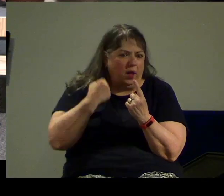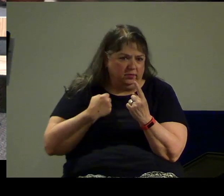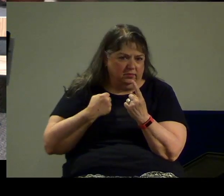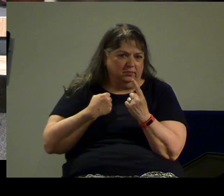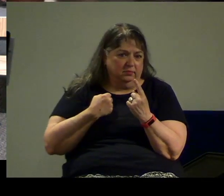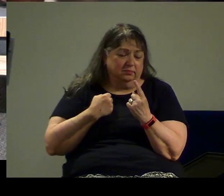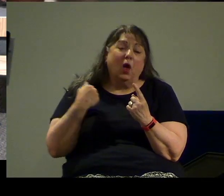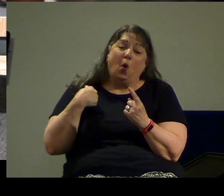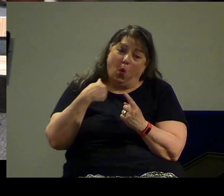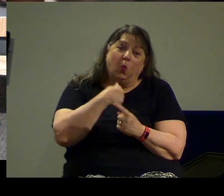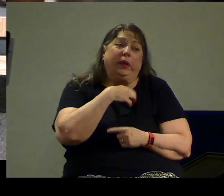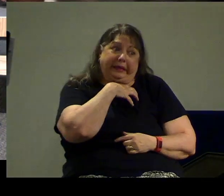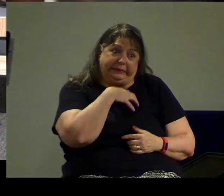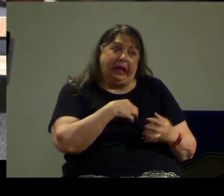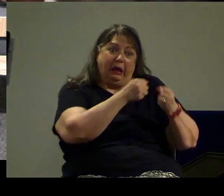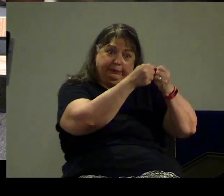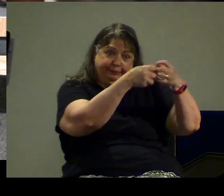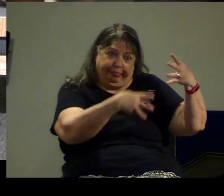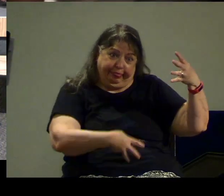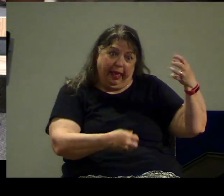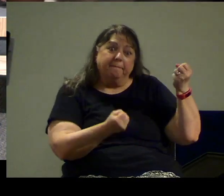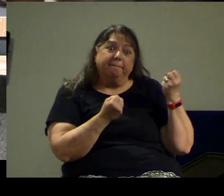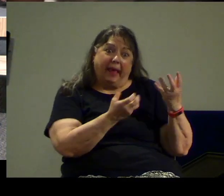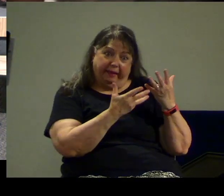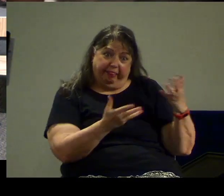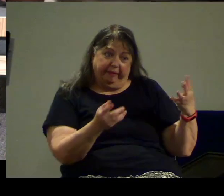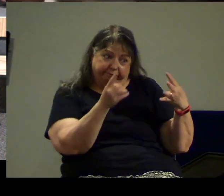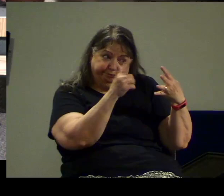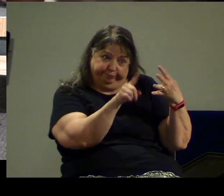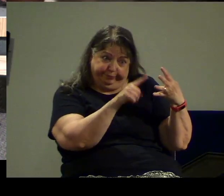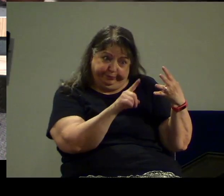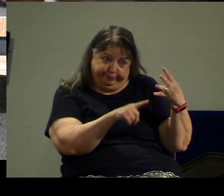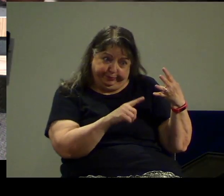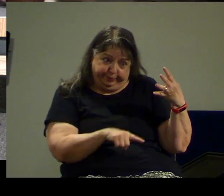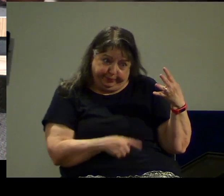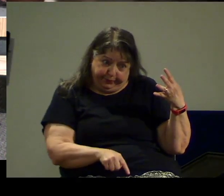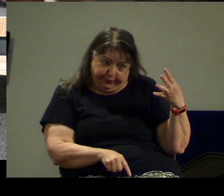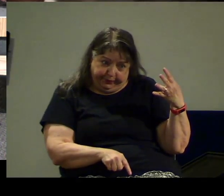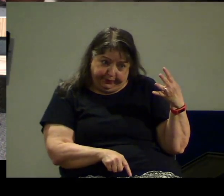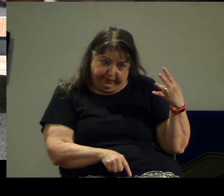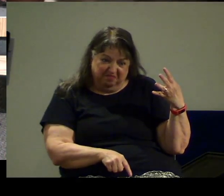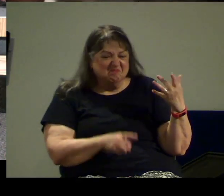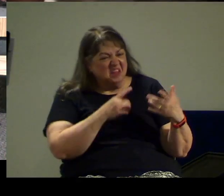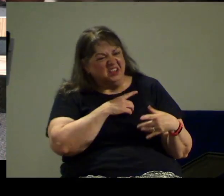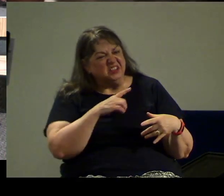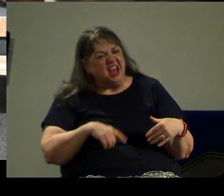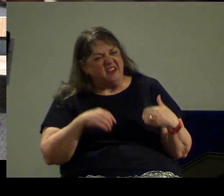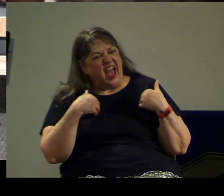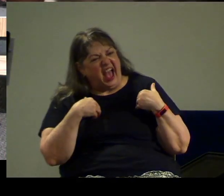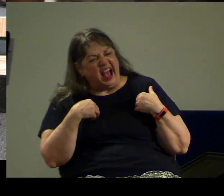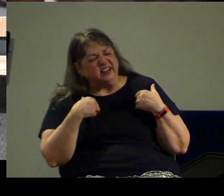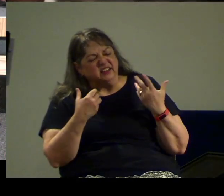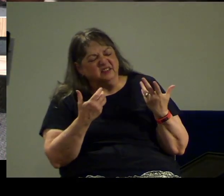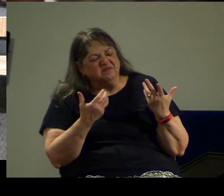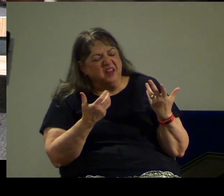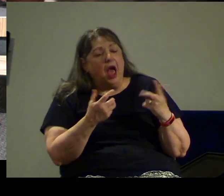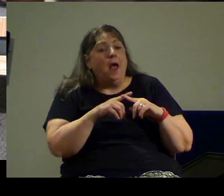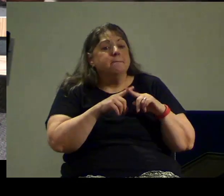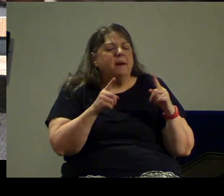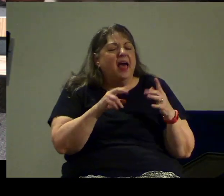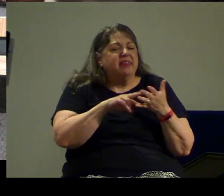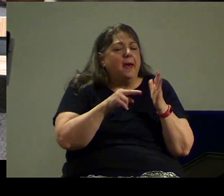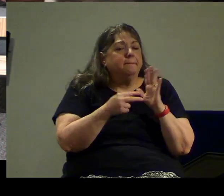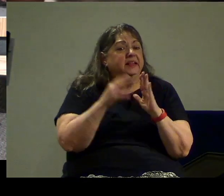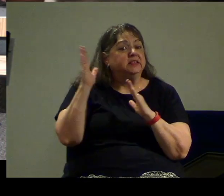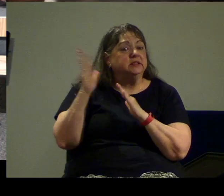can desire. And David, I'm sure, desired more than one thing. But what David is saying is the most